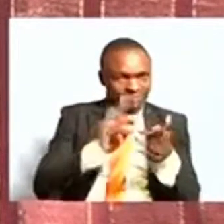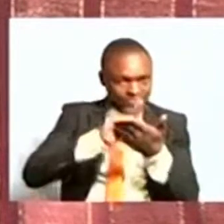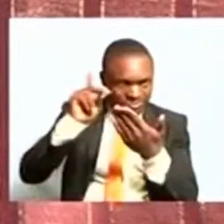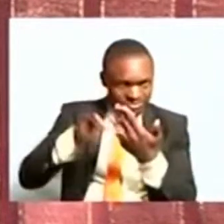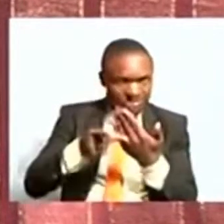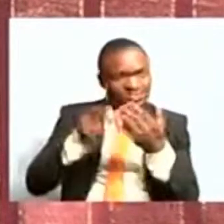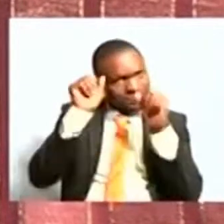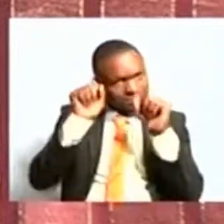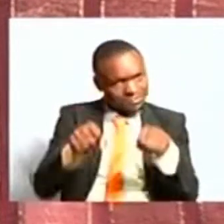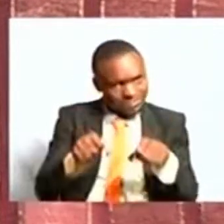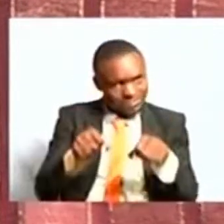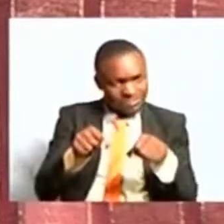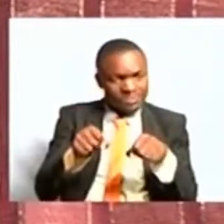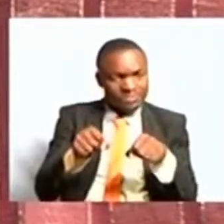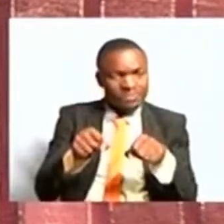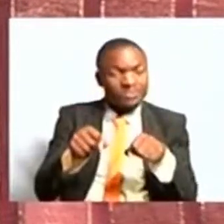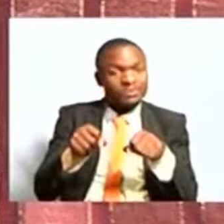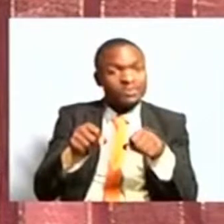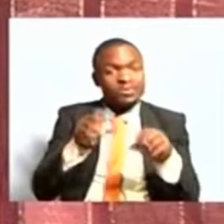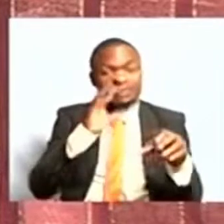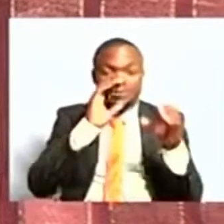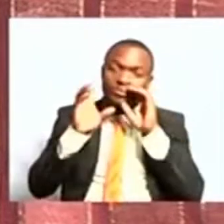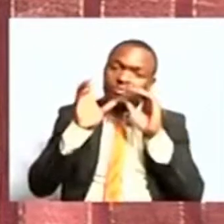could actually get in touch with us